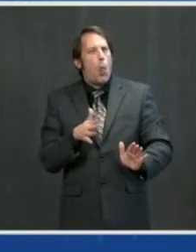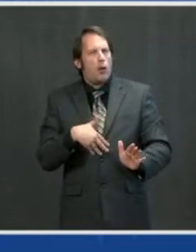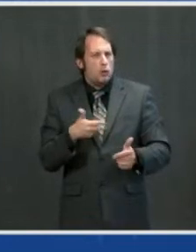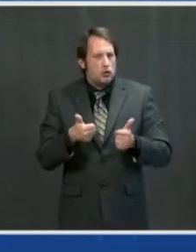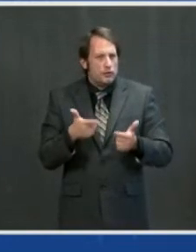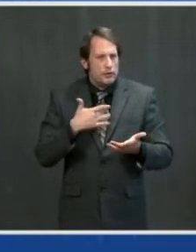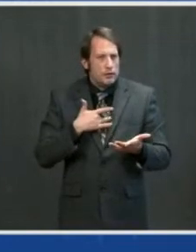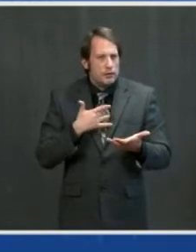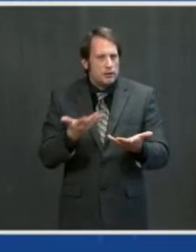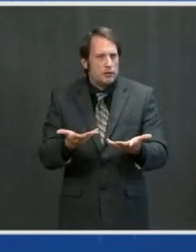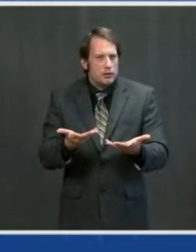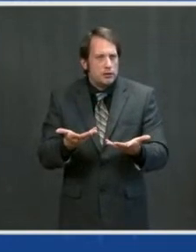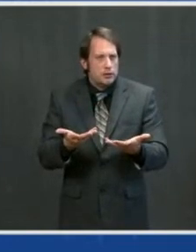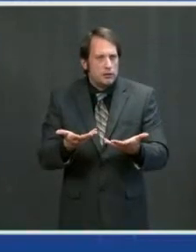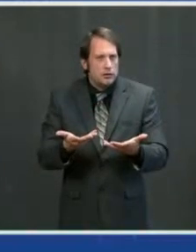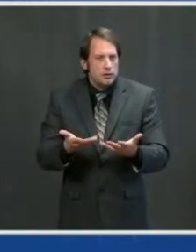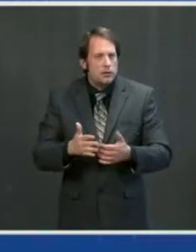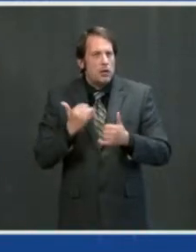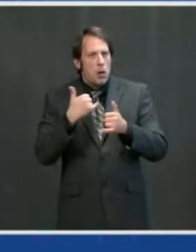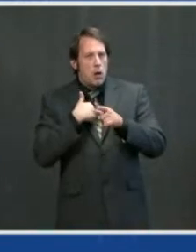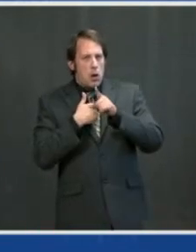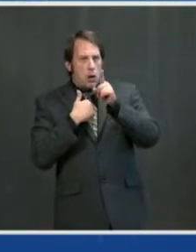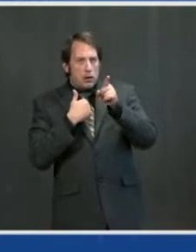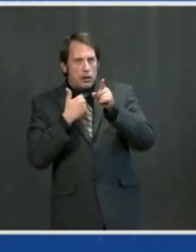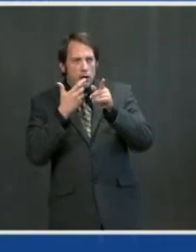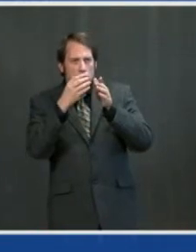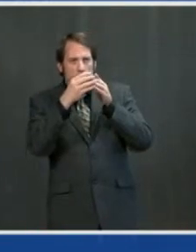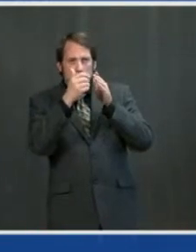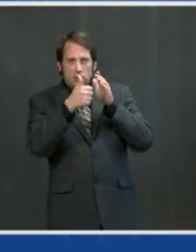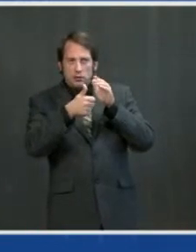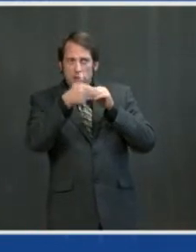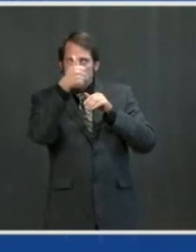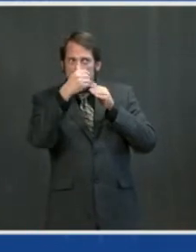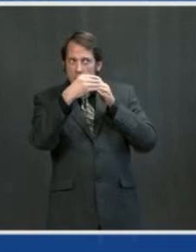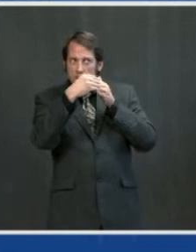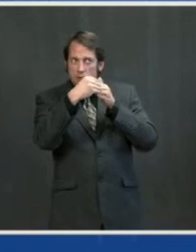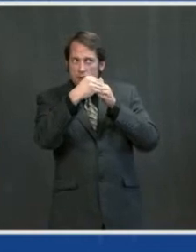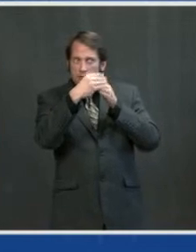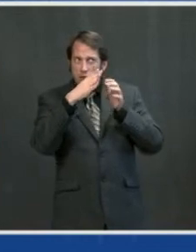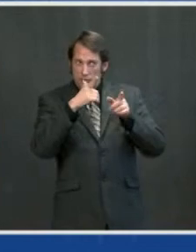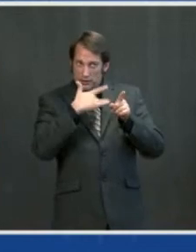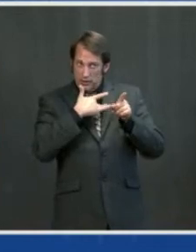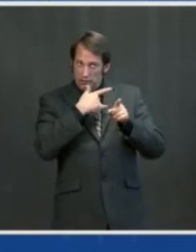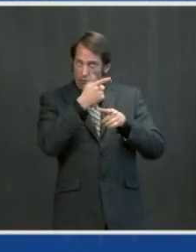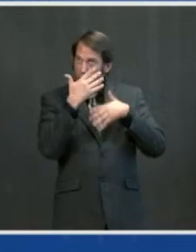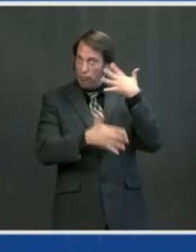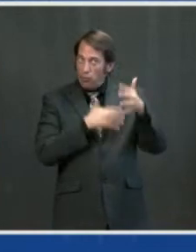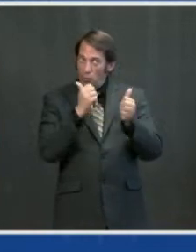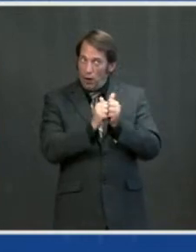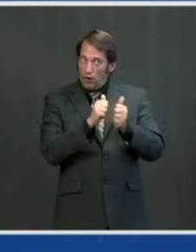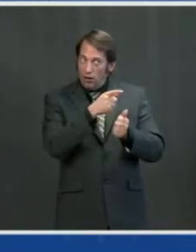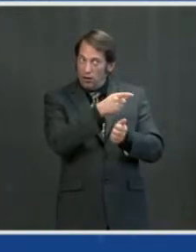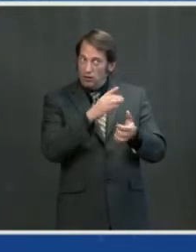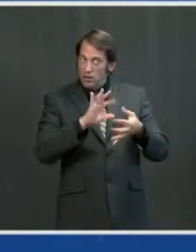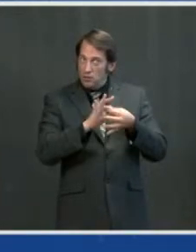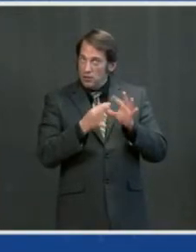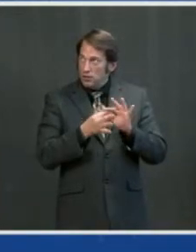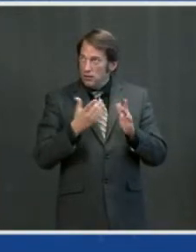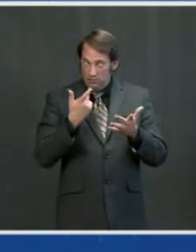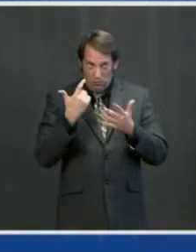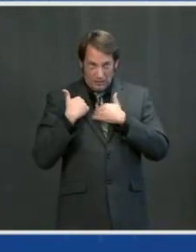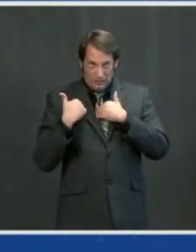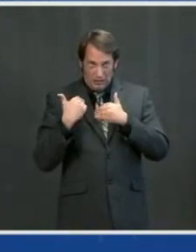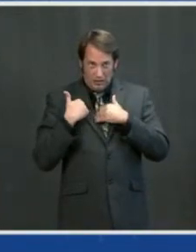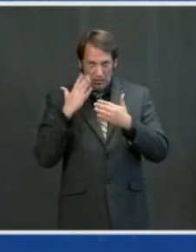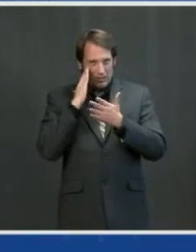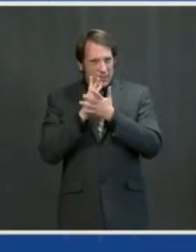whether it's irresponsible to move forward with the Olympics when you have public health experts telling you that Japan is not ready to do so. Thank